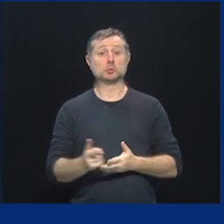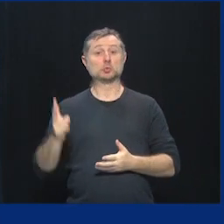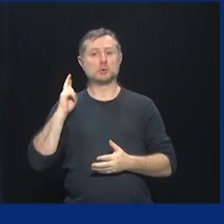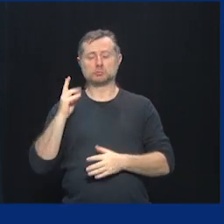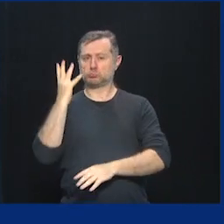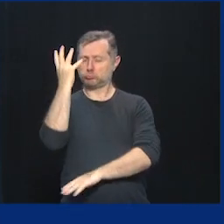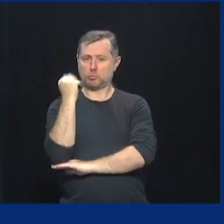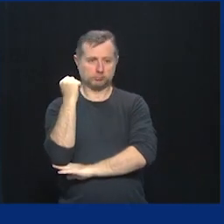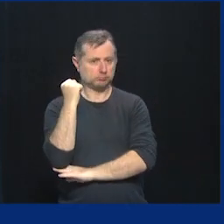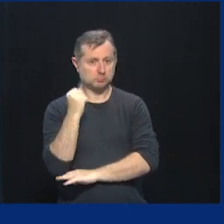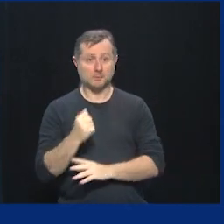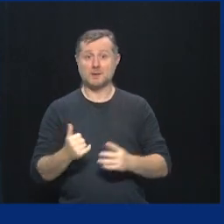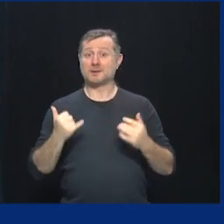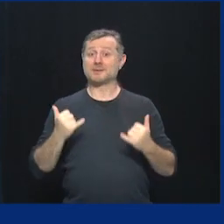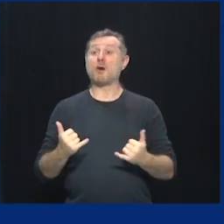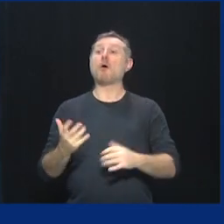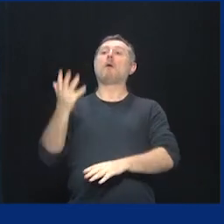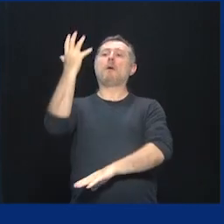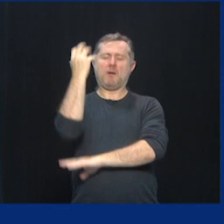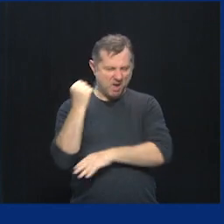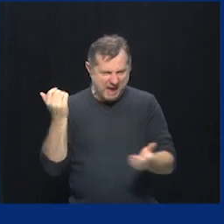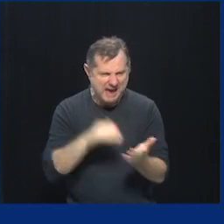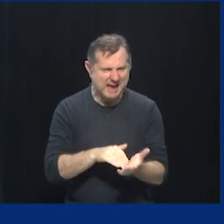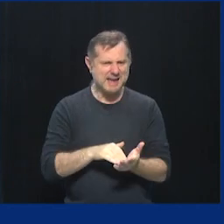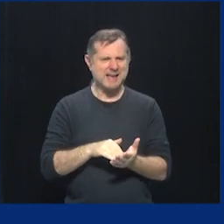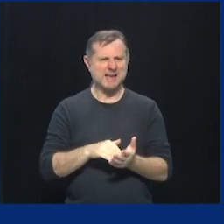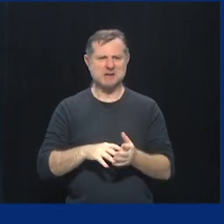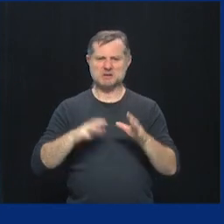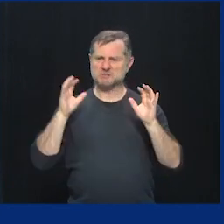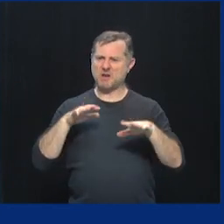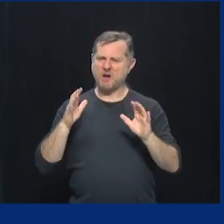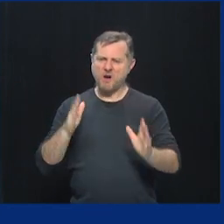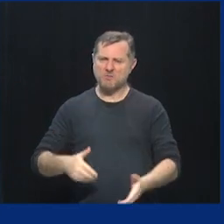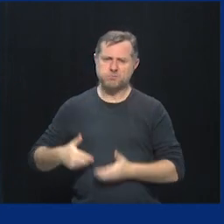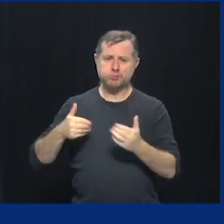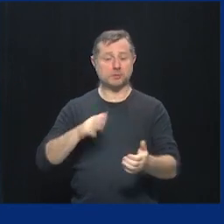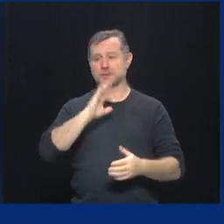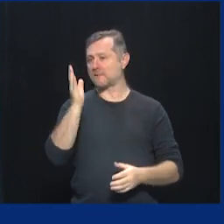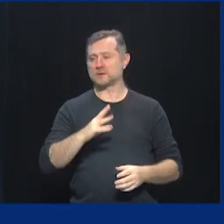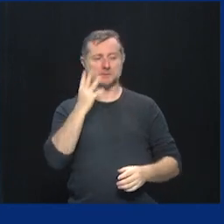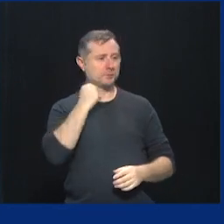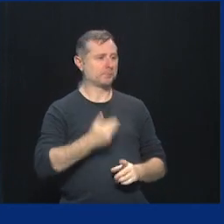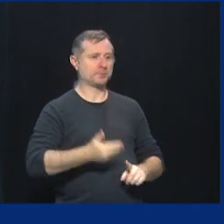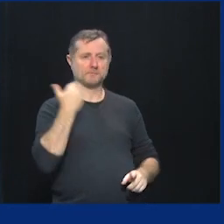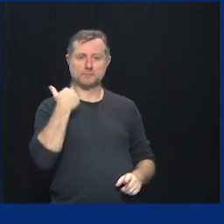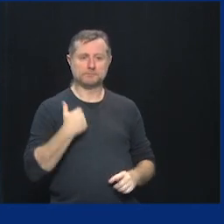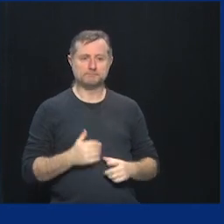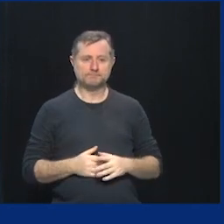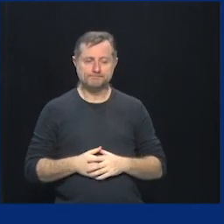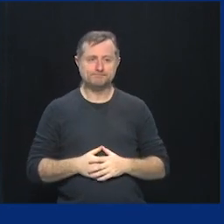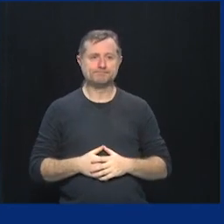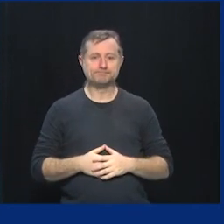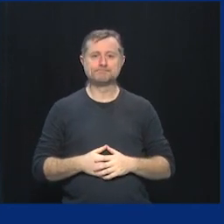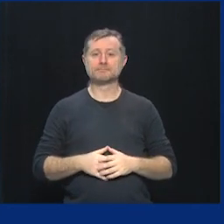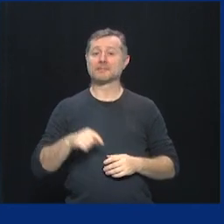record set now, rainfall like we haven't seen ever before. This is the biggest wake-up call we could possibly